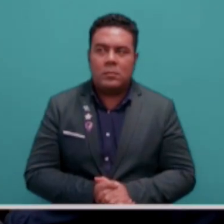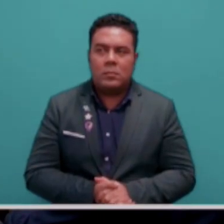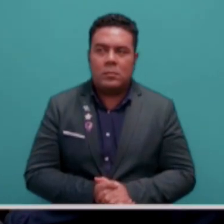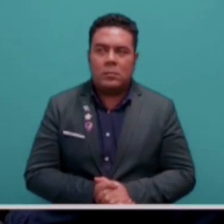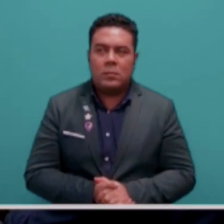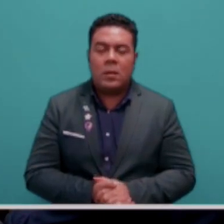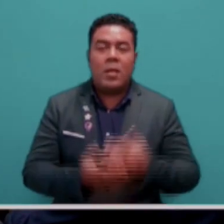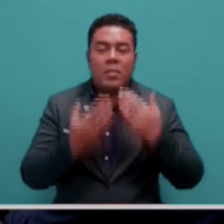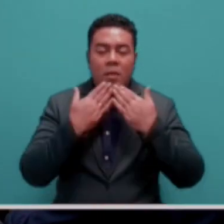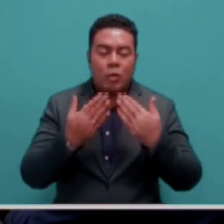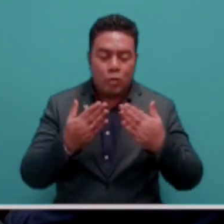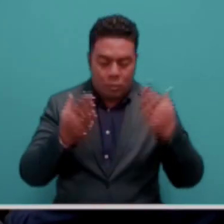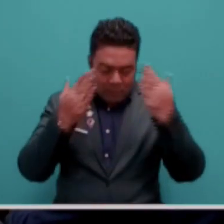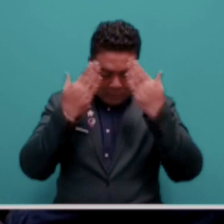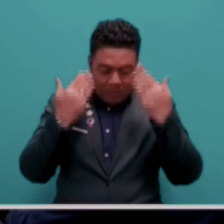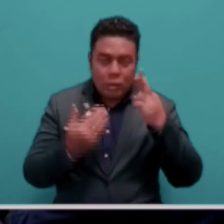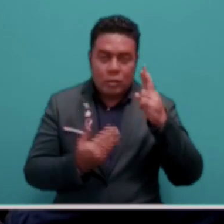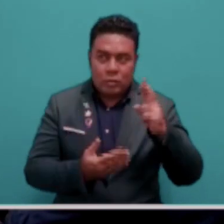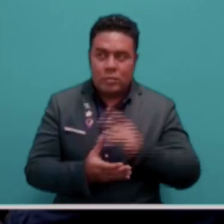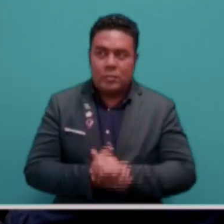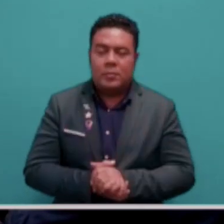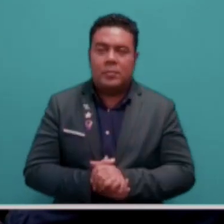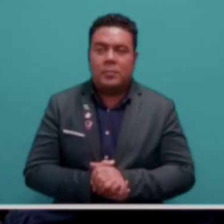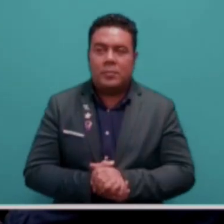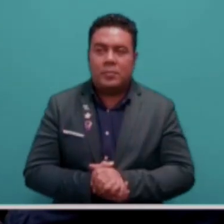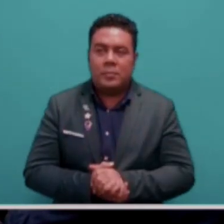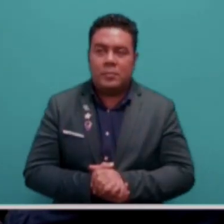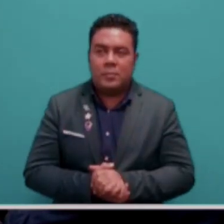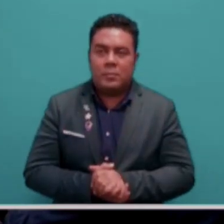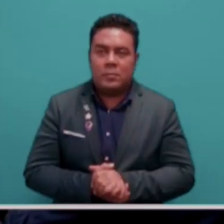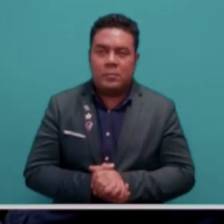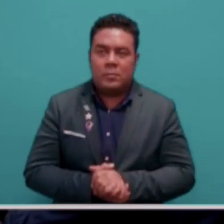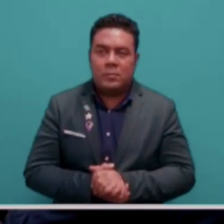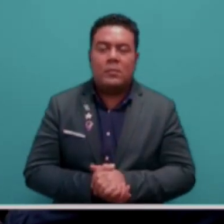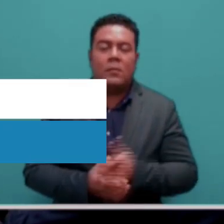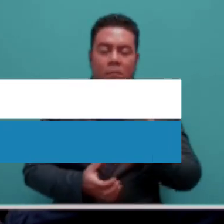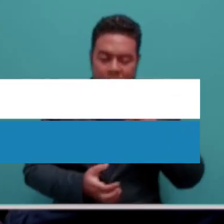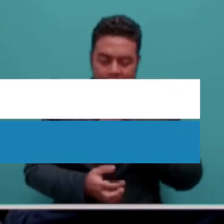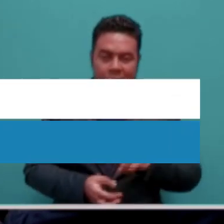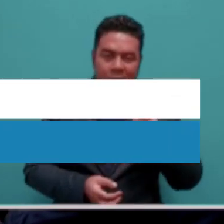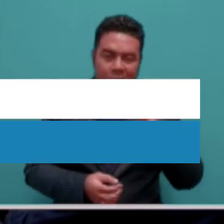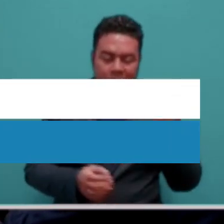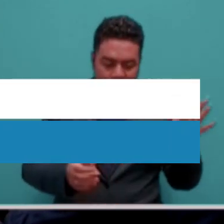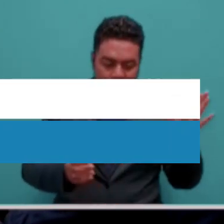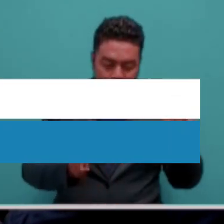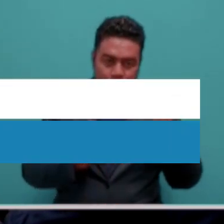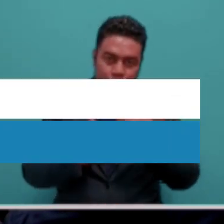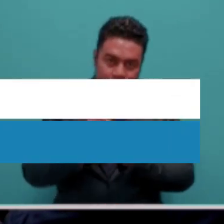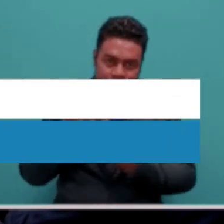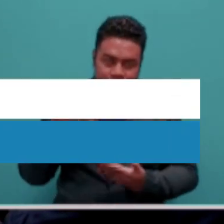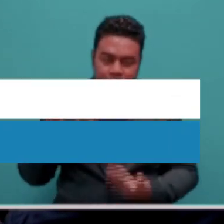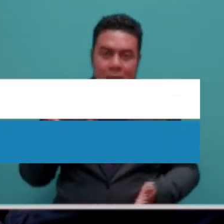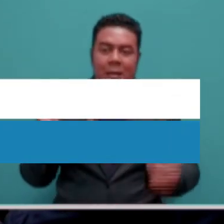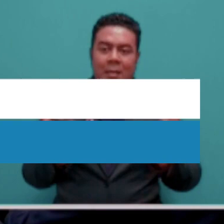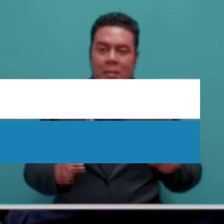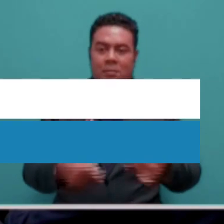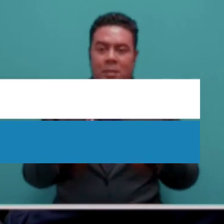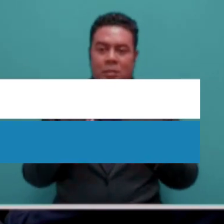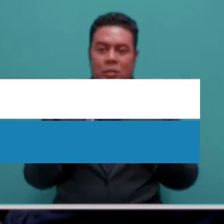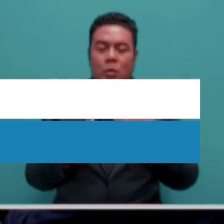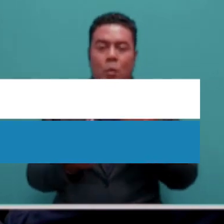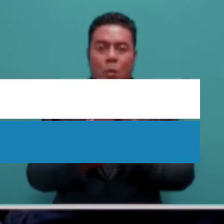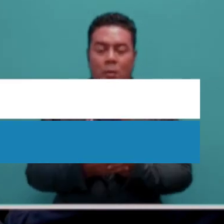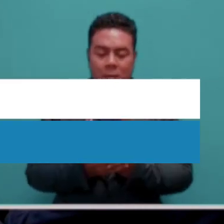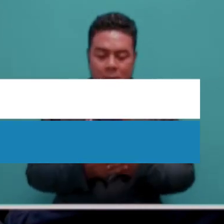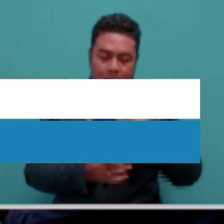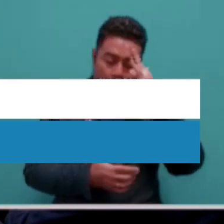Thank you, Mr. Speaker, sir, and I wish to contribute in the debate on the motion